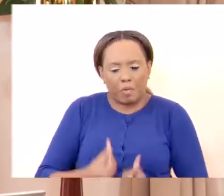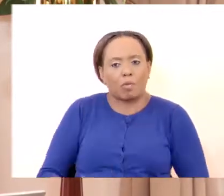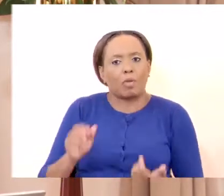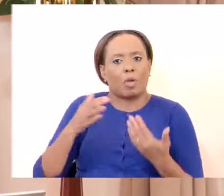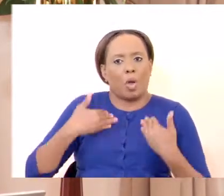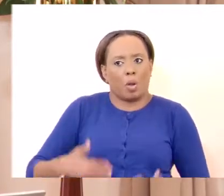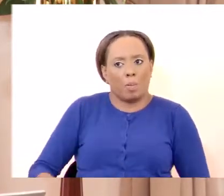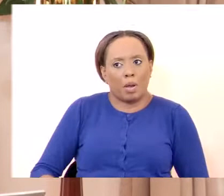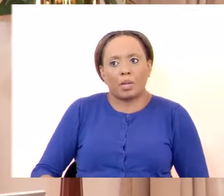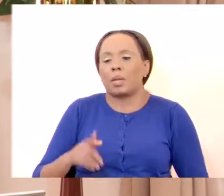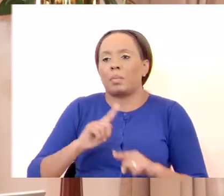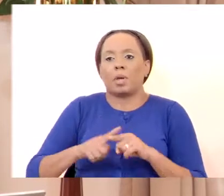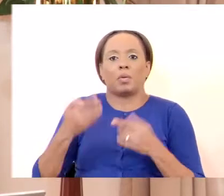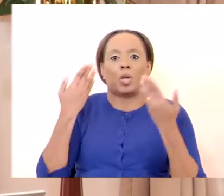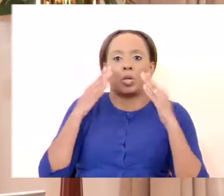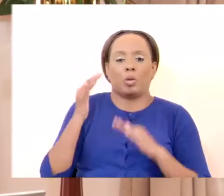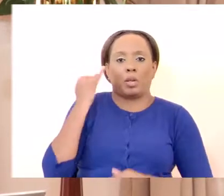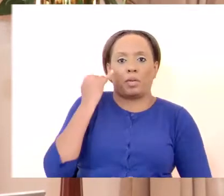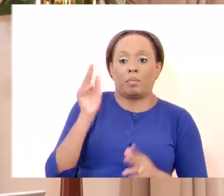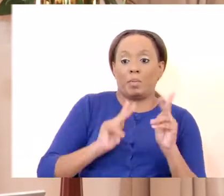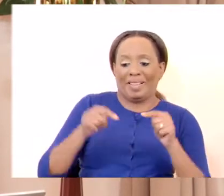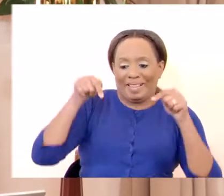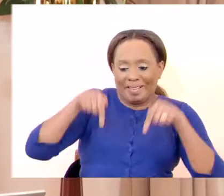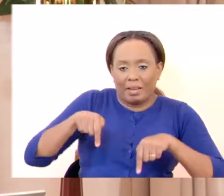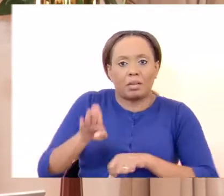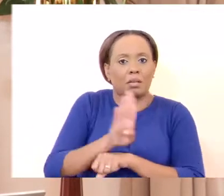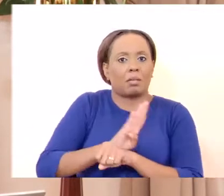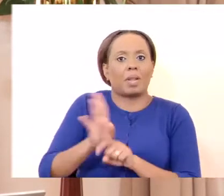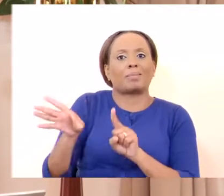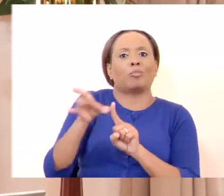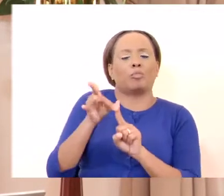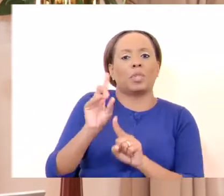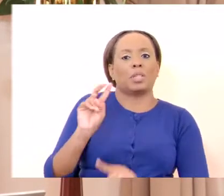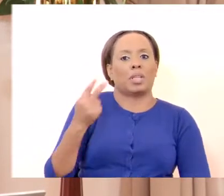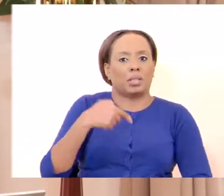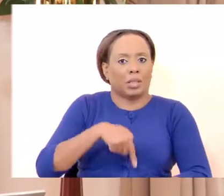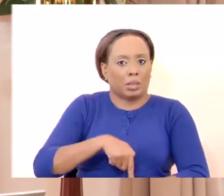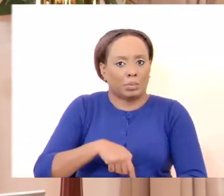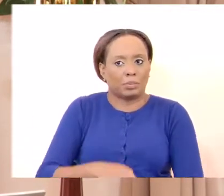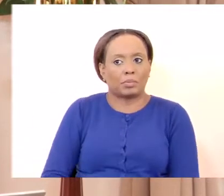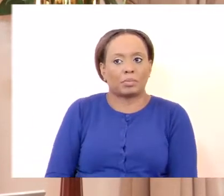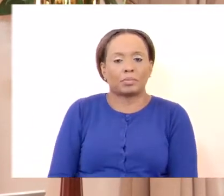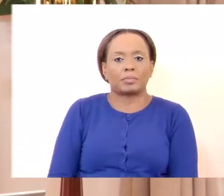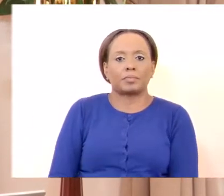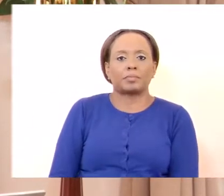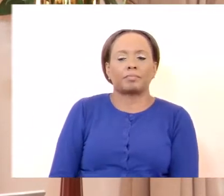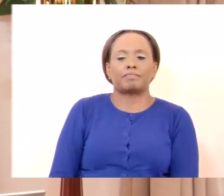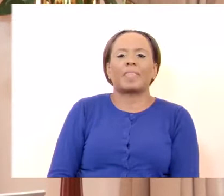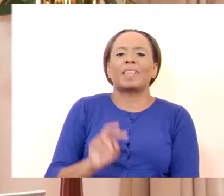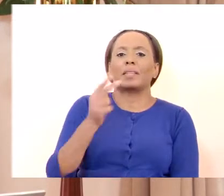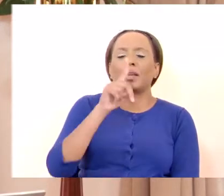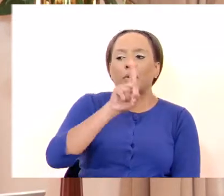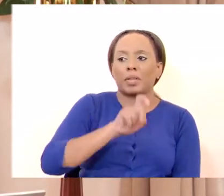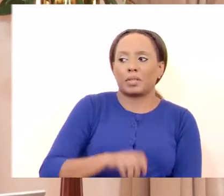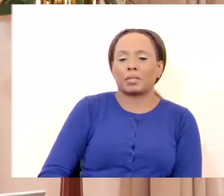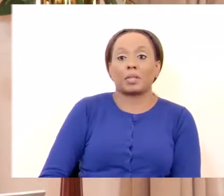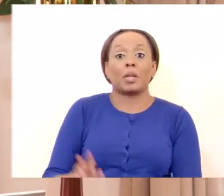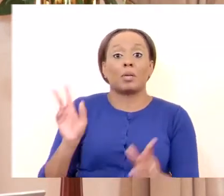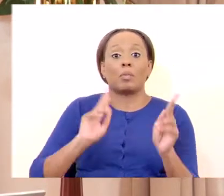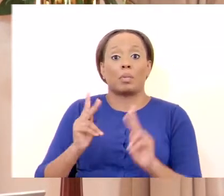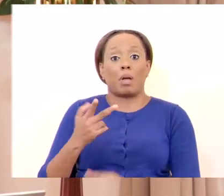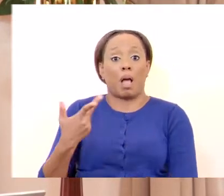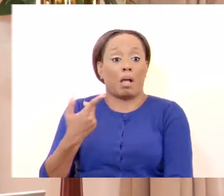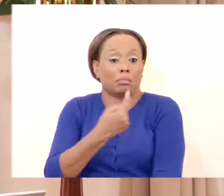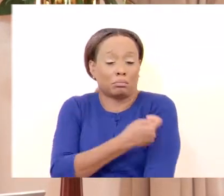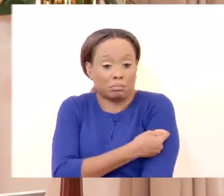Barbados. Regarding the question about doing the COVID test for persons who come for a vaccine, that is nothing that